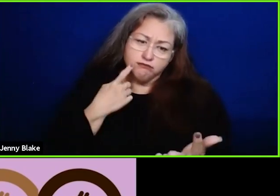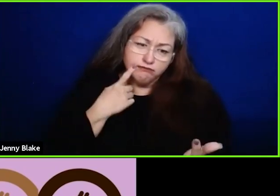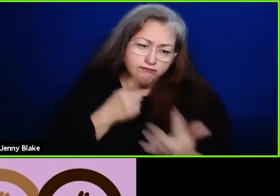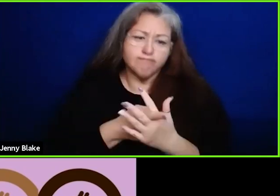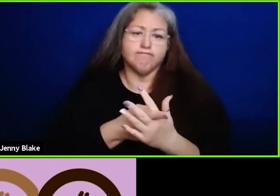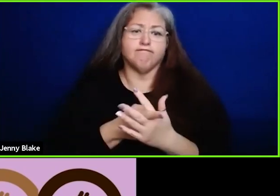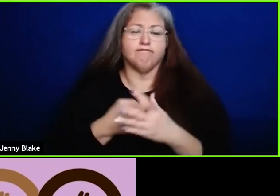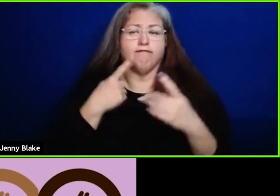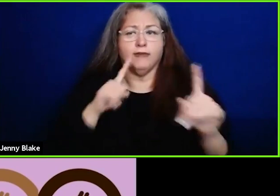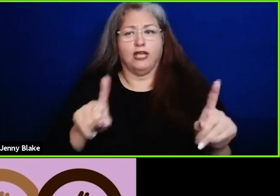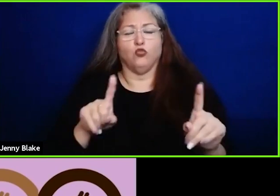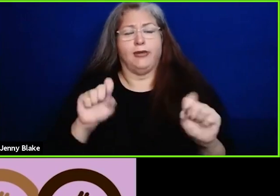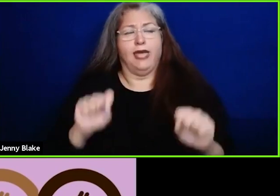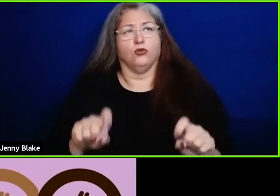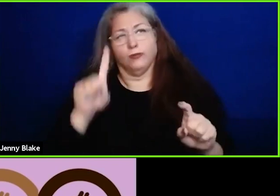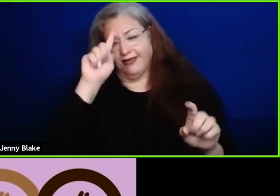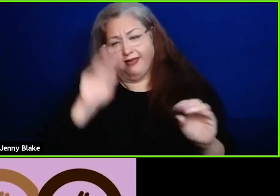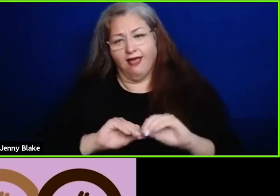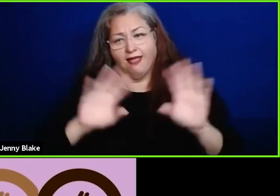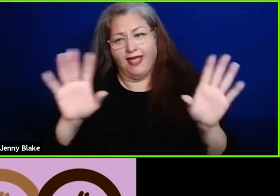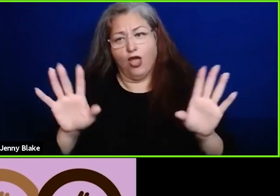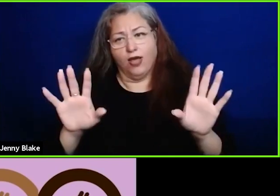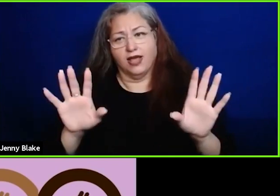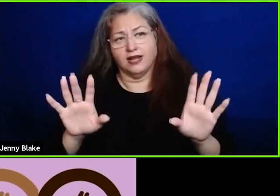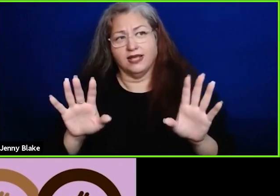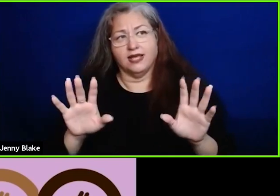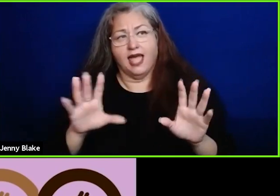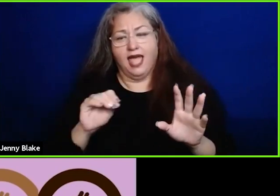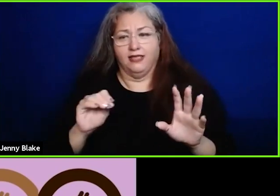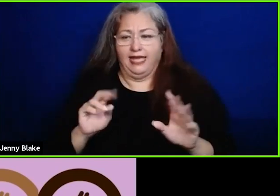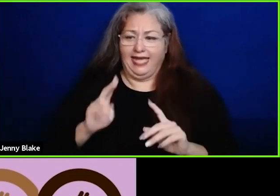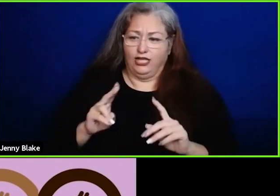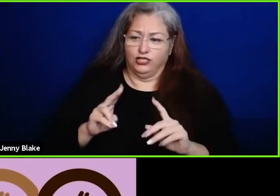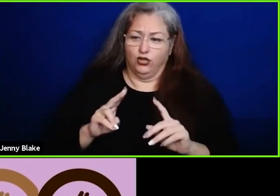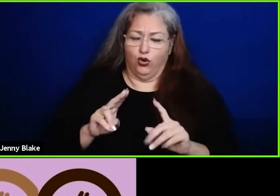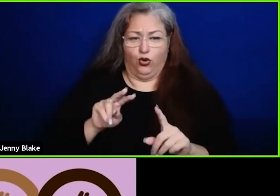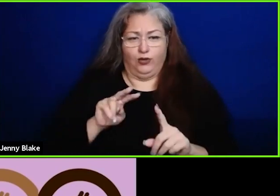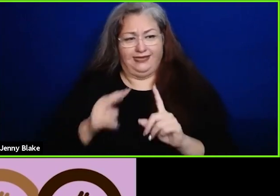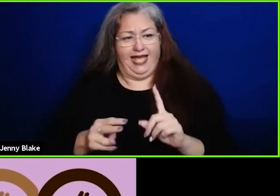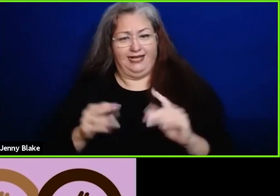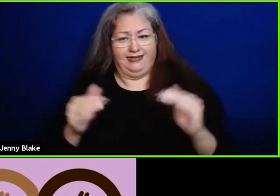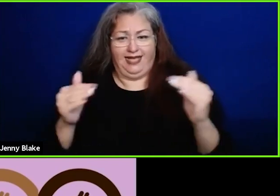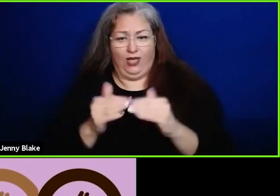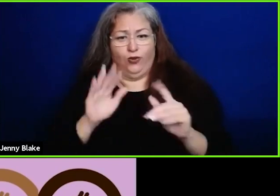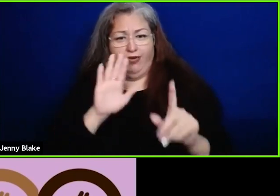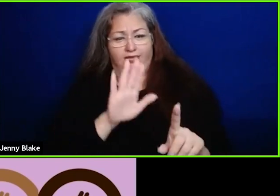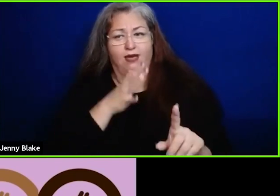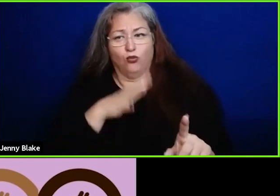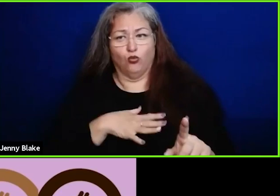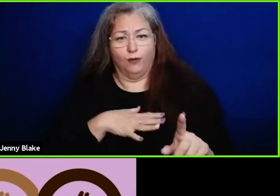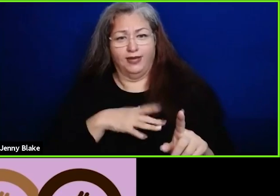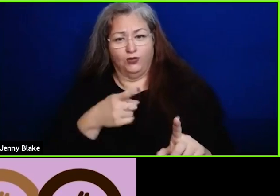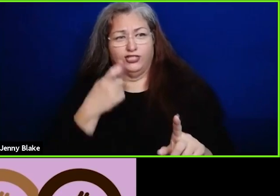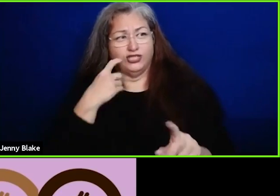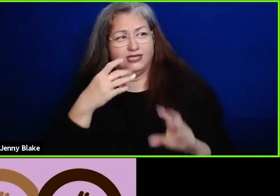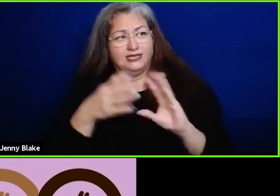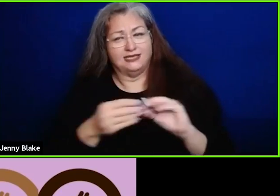clarity an historical stance that these women have. Speaking of